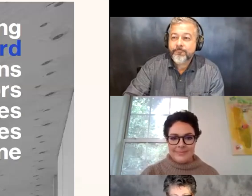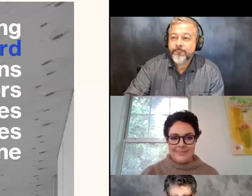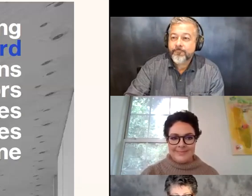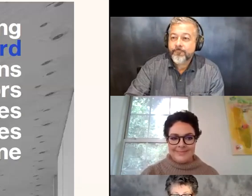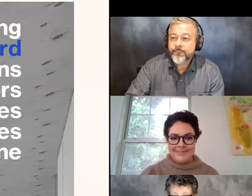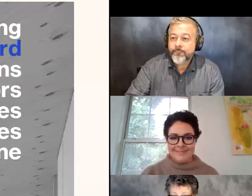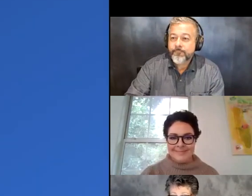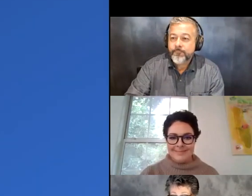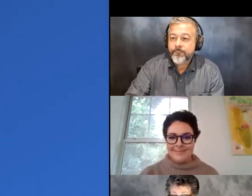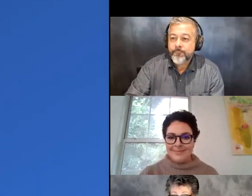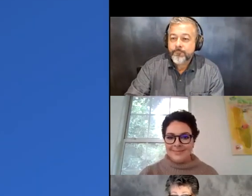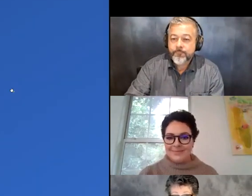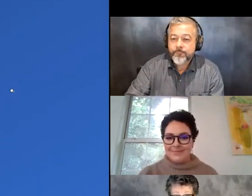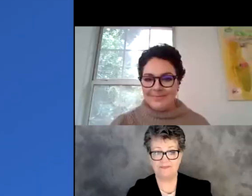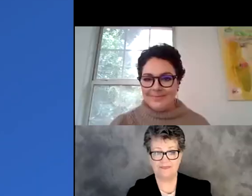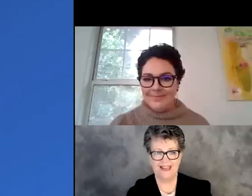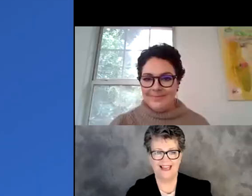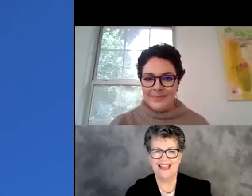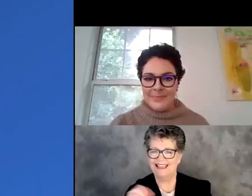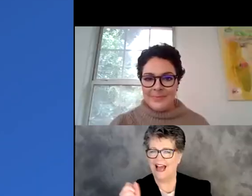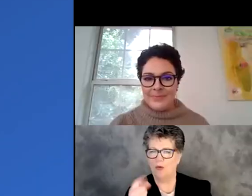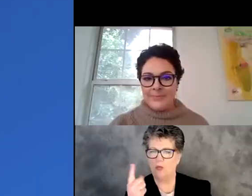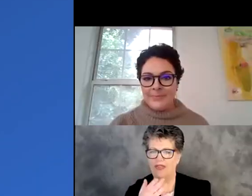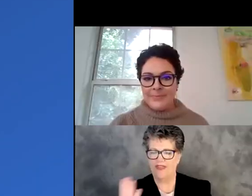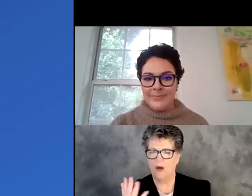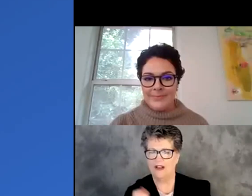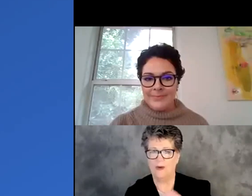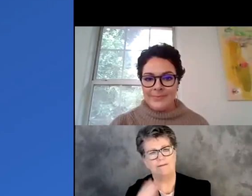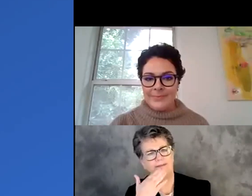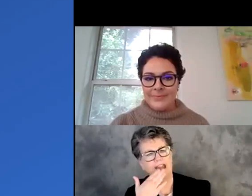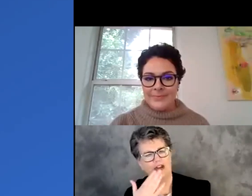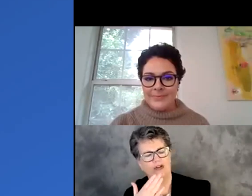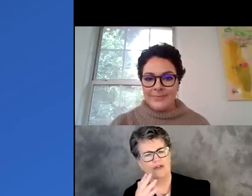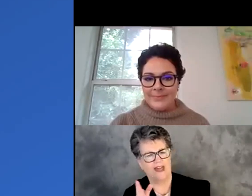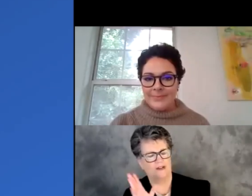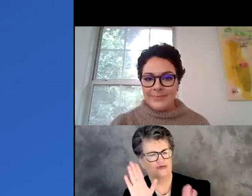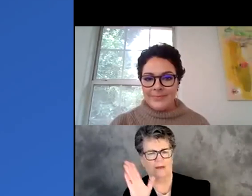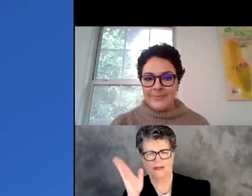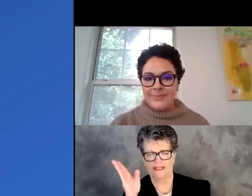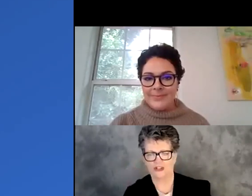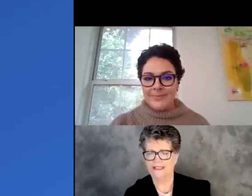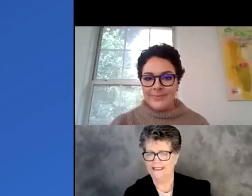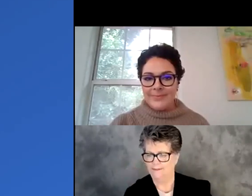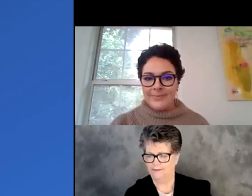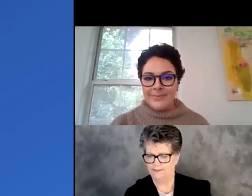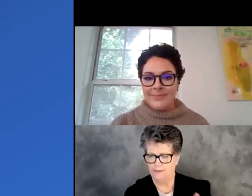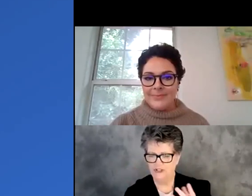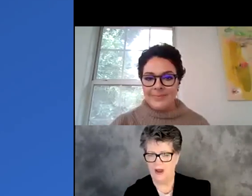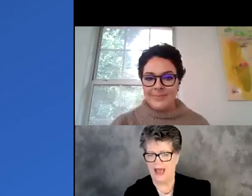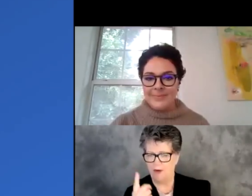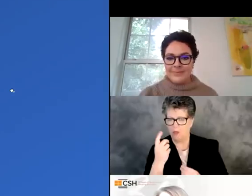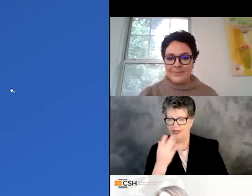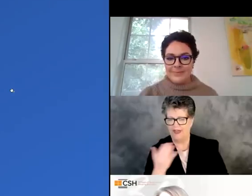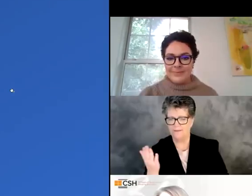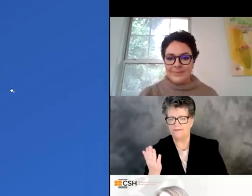Yes, Sarah. Yeah, just one thing I wanted, thank you for that great presentation. I wanted to just add one element to